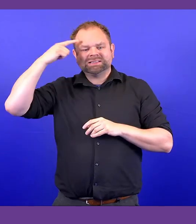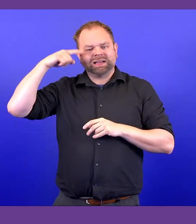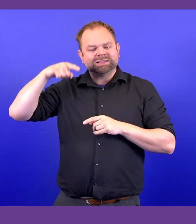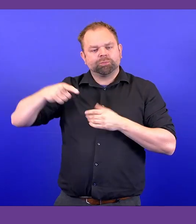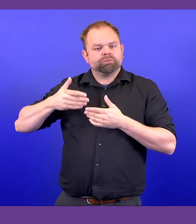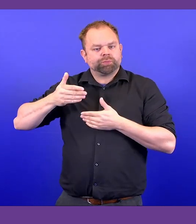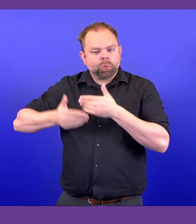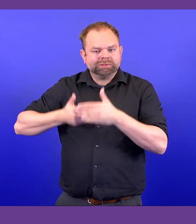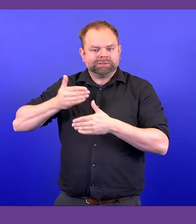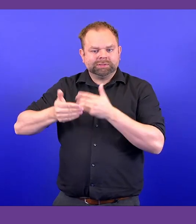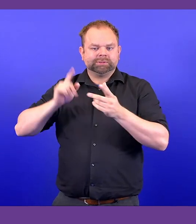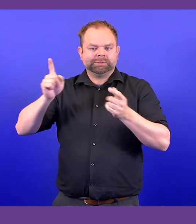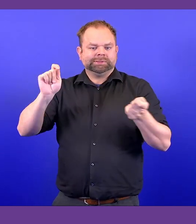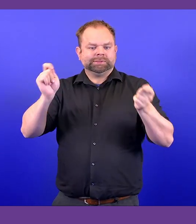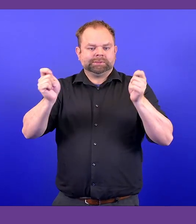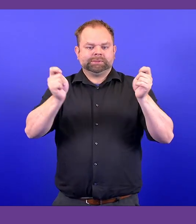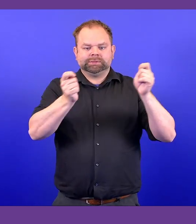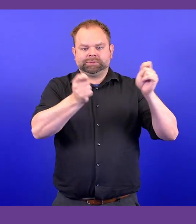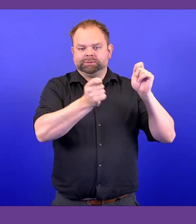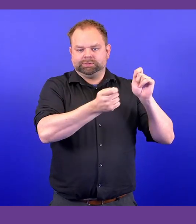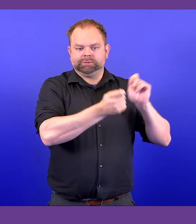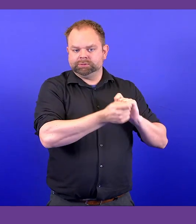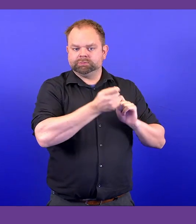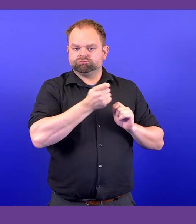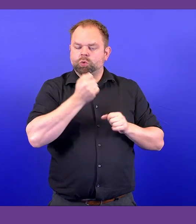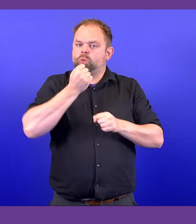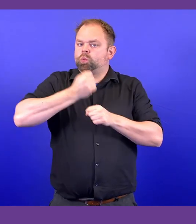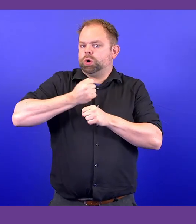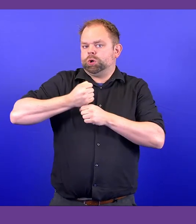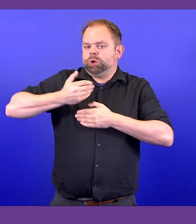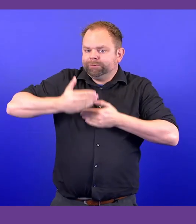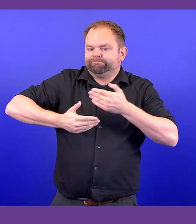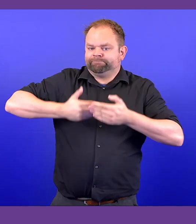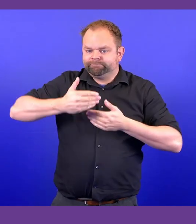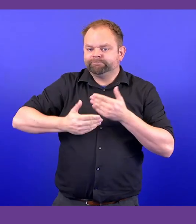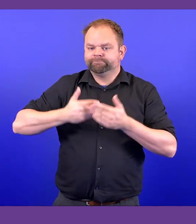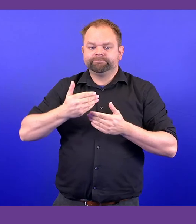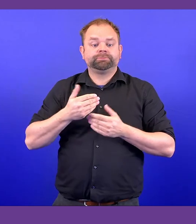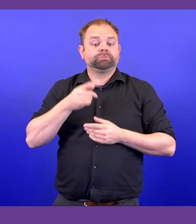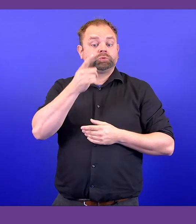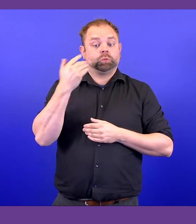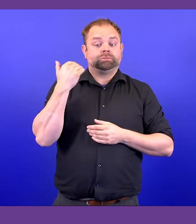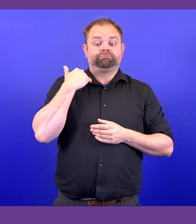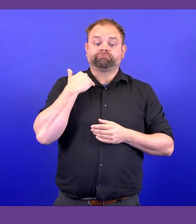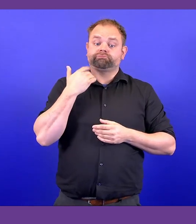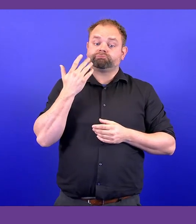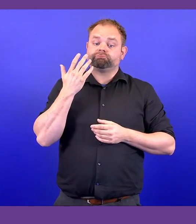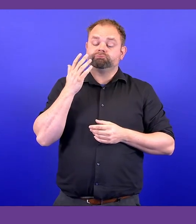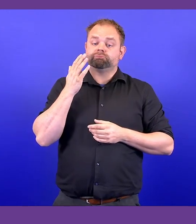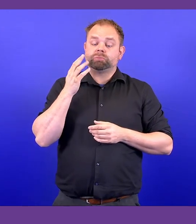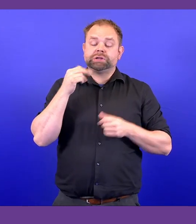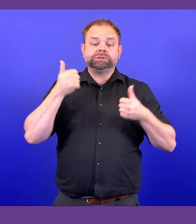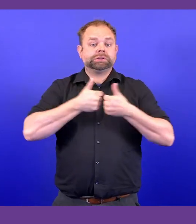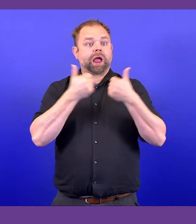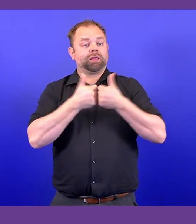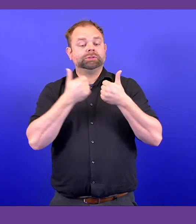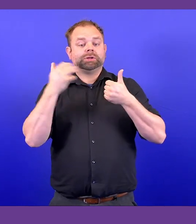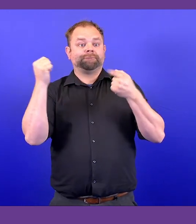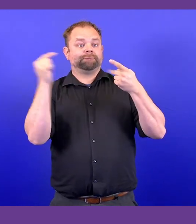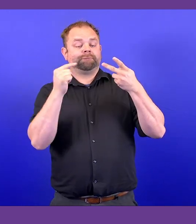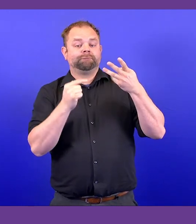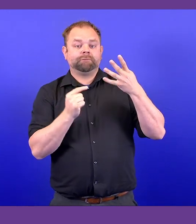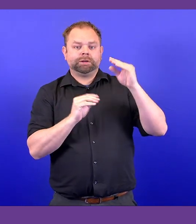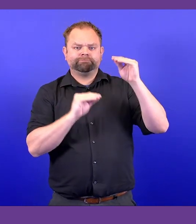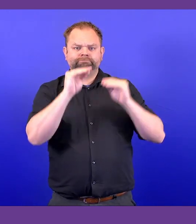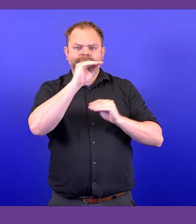so many, I could talk the whole day. I would say if I look from a European legislative perspective, we have obviously